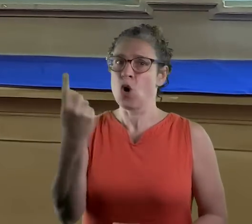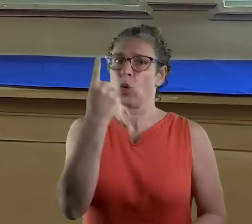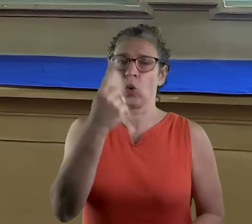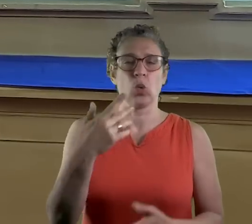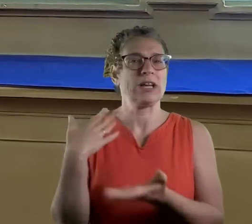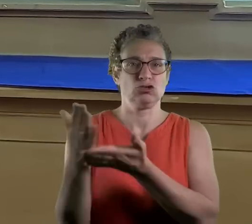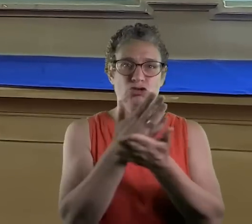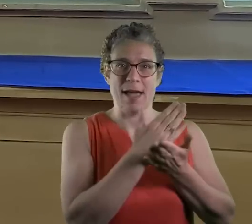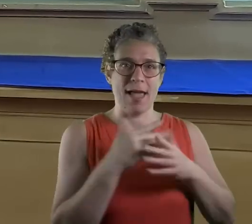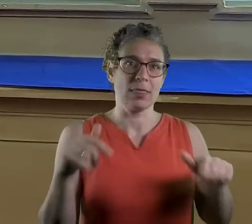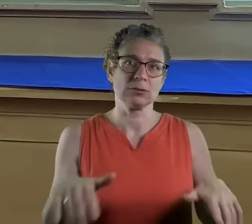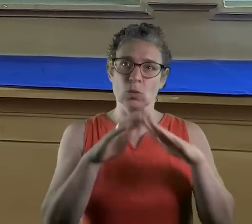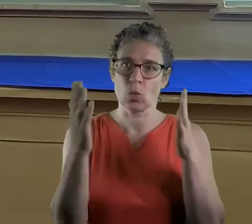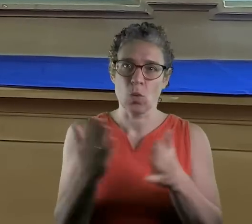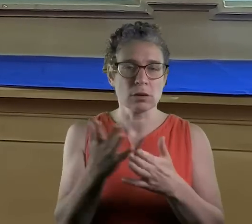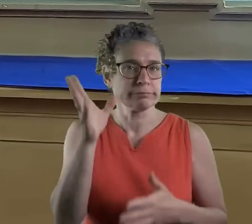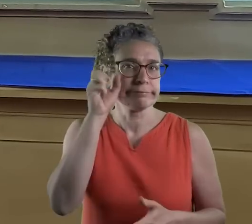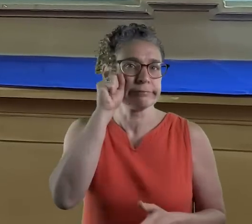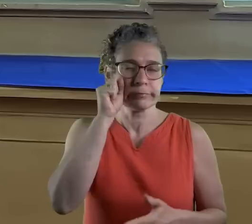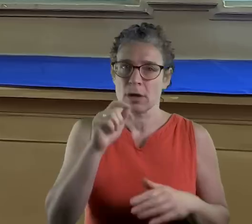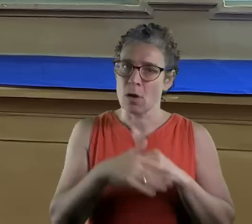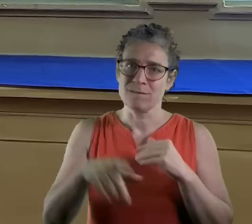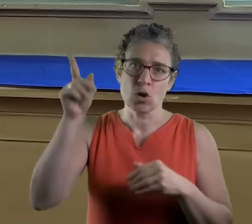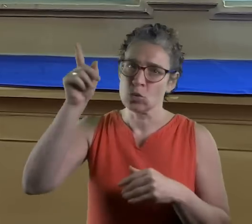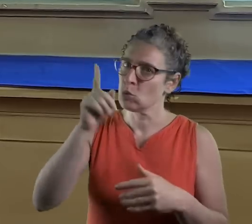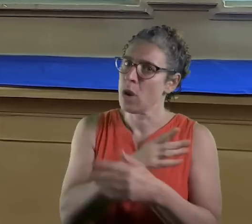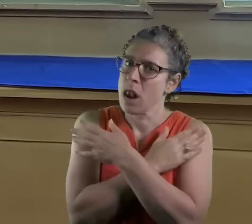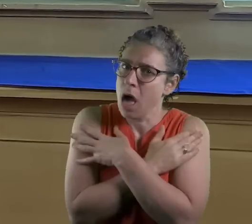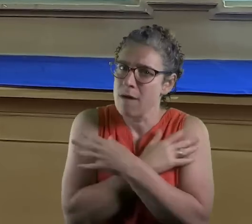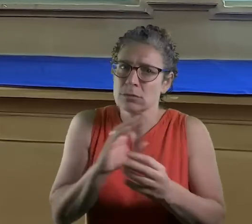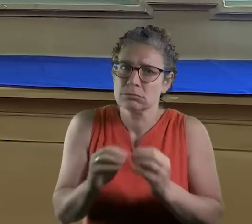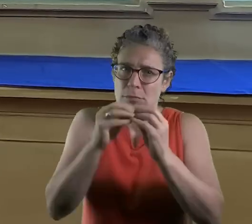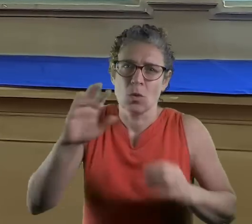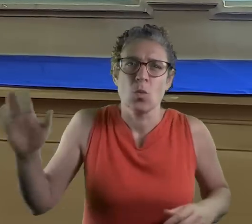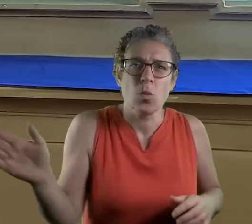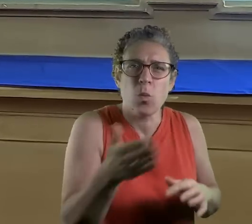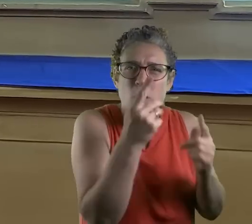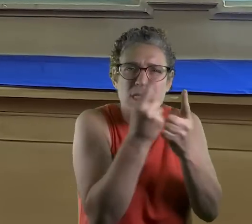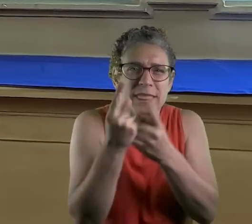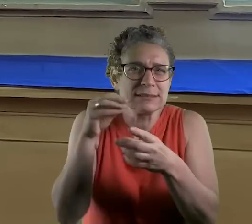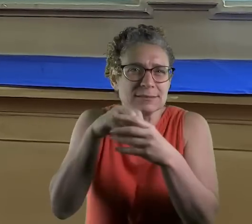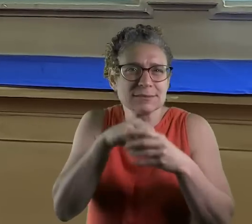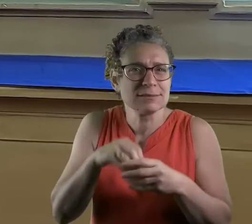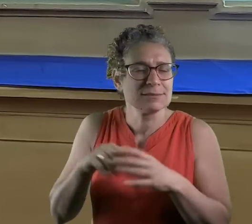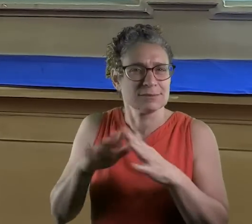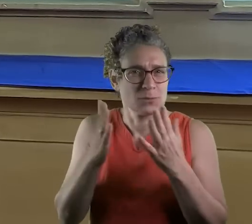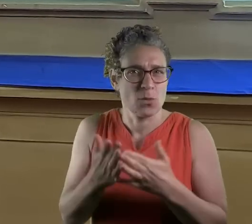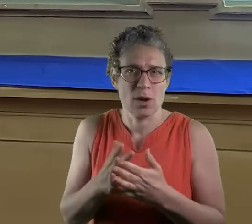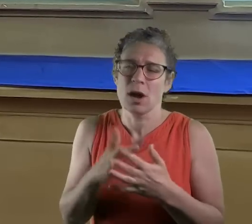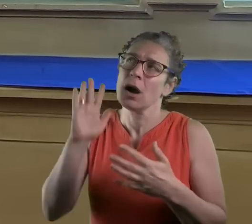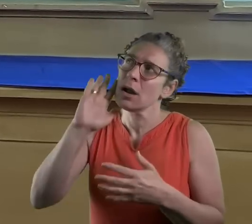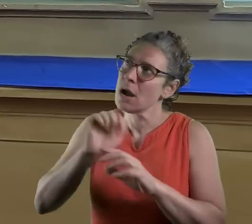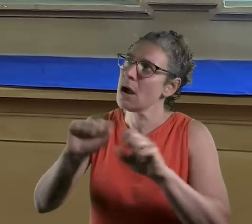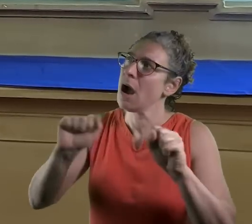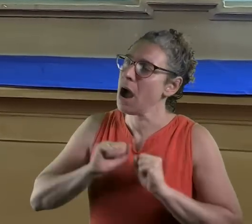with whom we share it, mindful of how lovingly you crafted every detail. Lord,